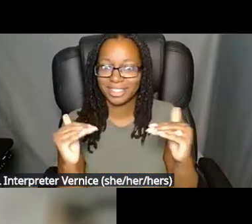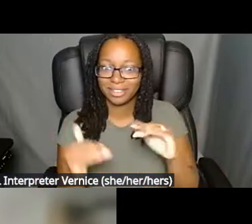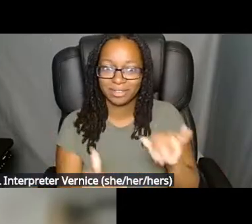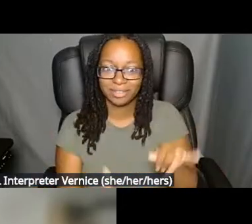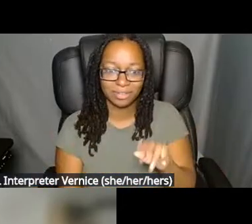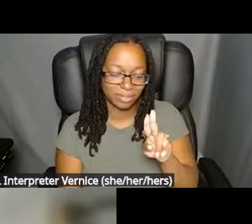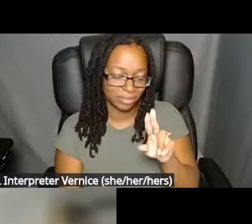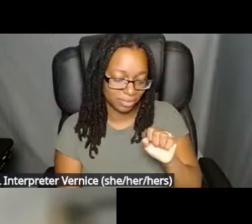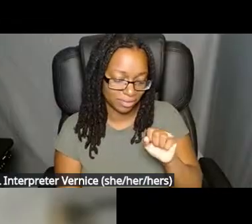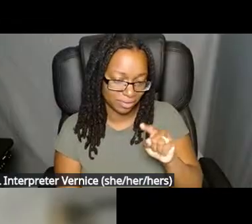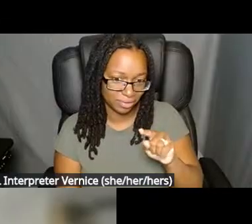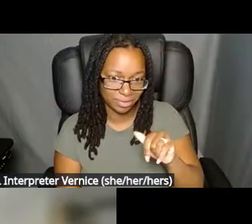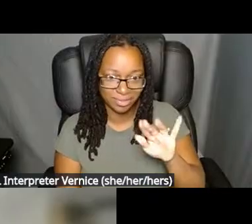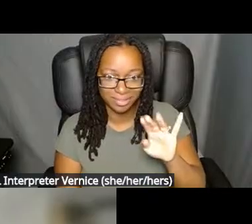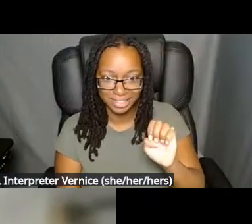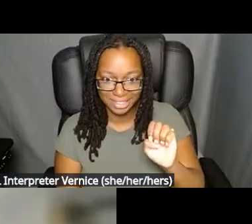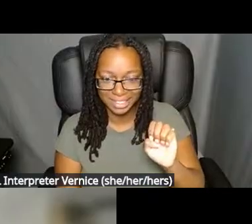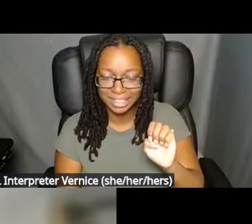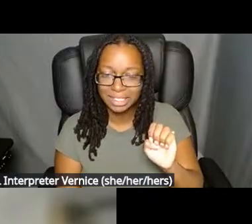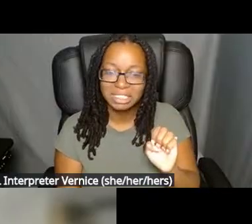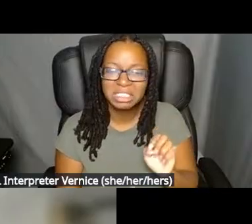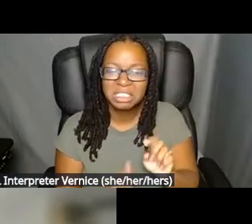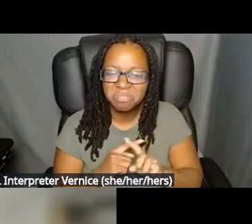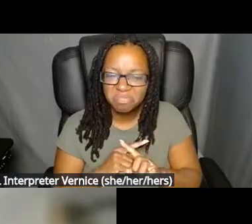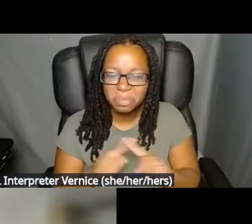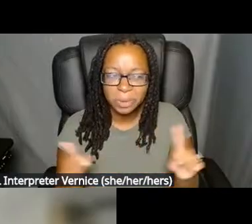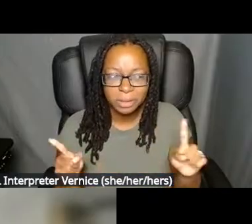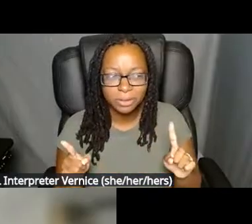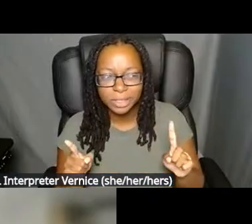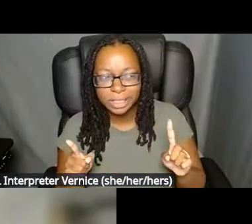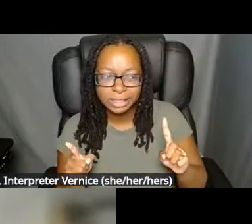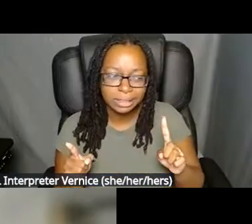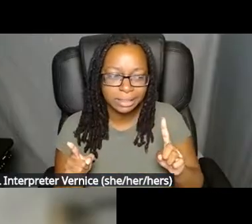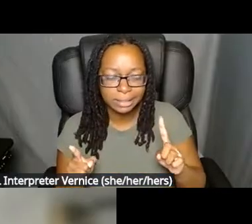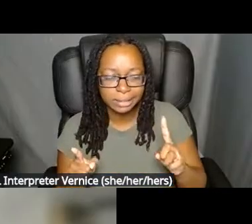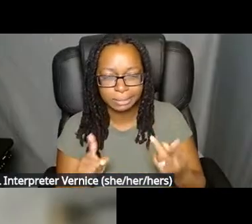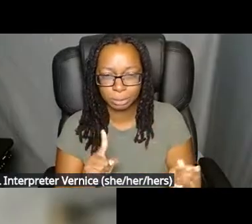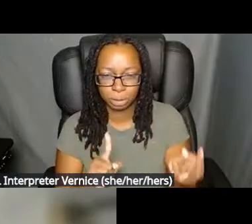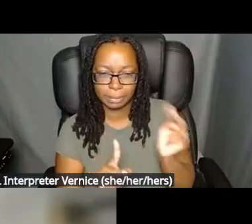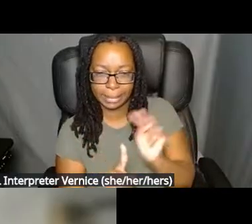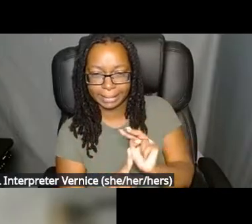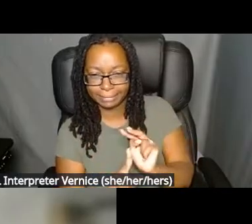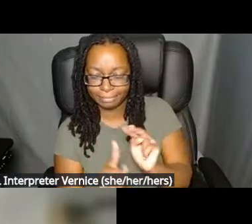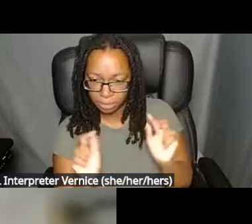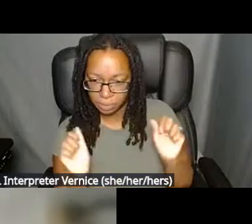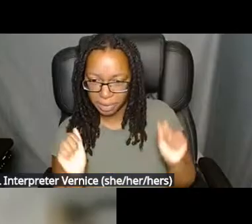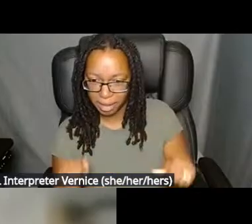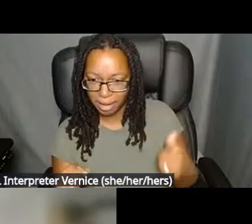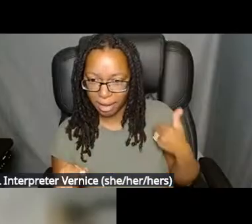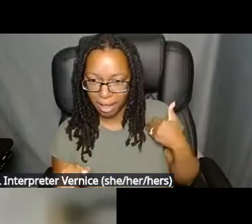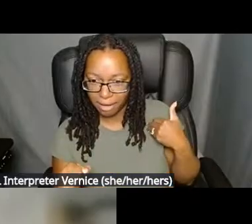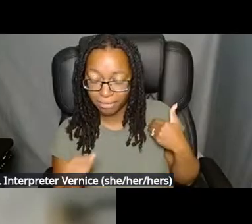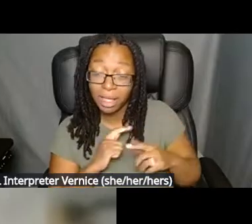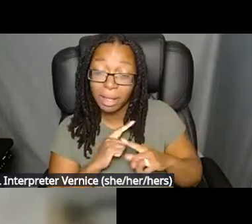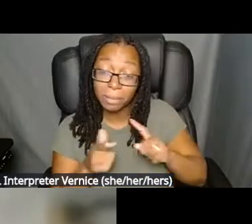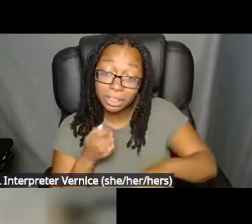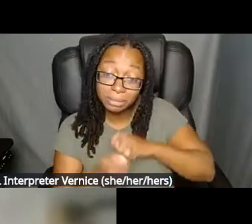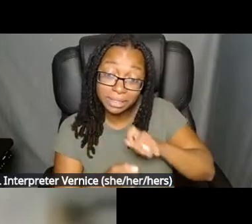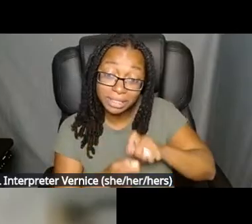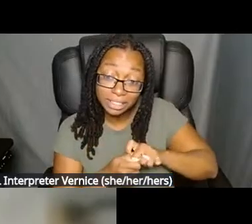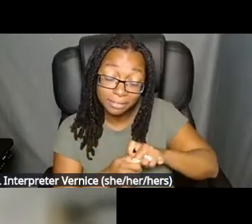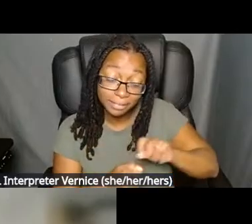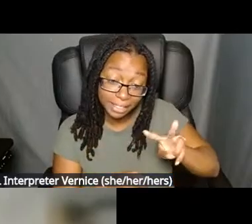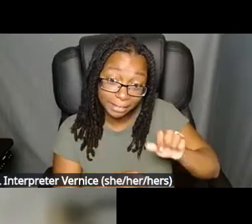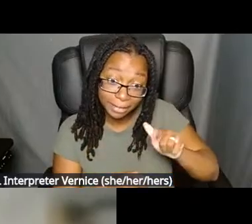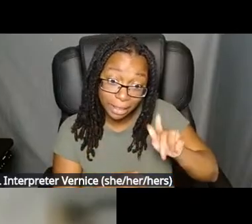up in a range of different ways. And when that specific value turns up, I just follow it. And